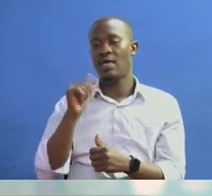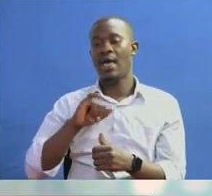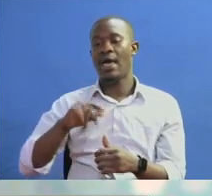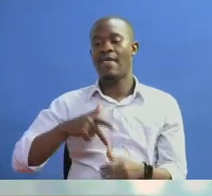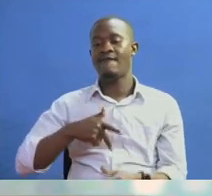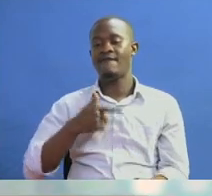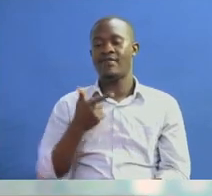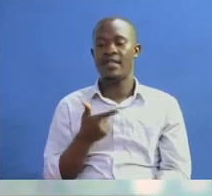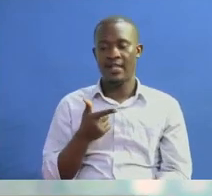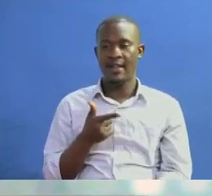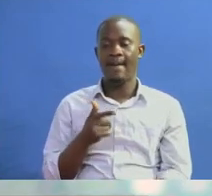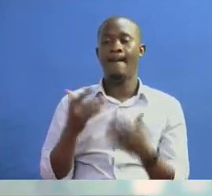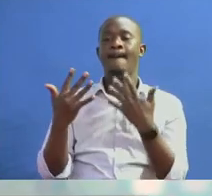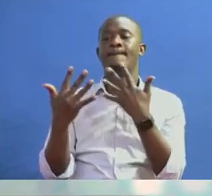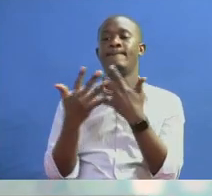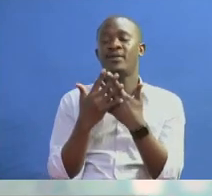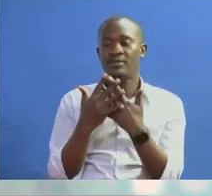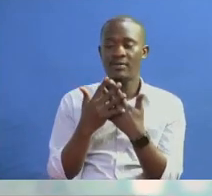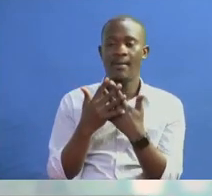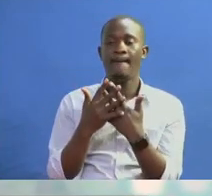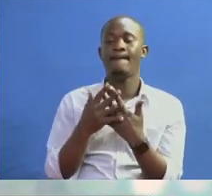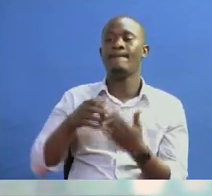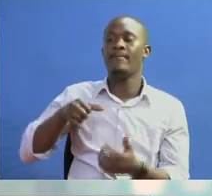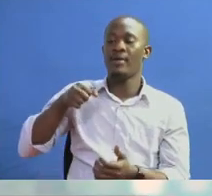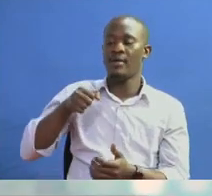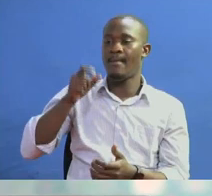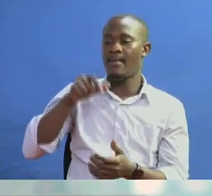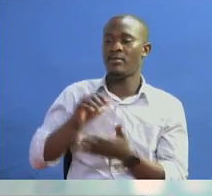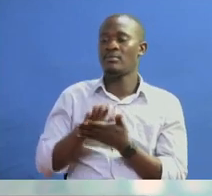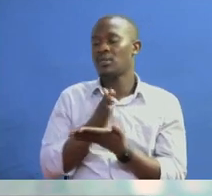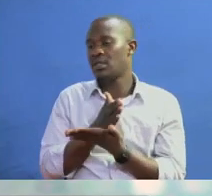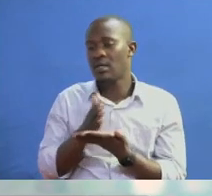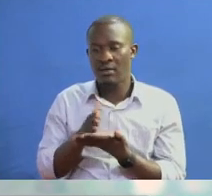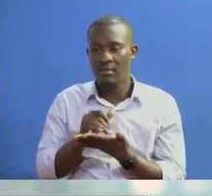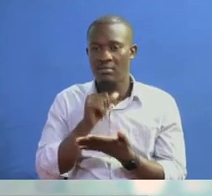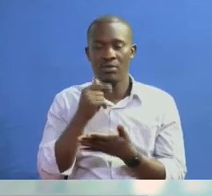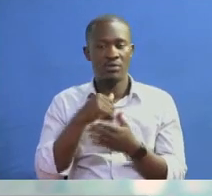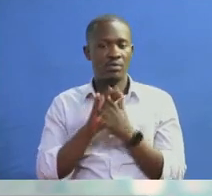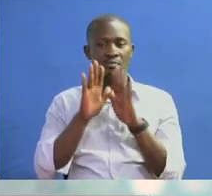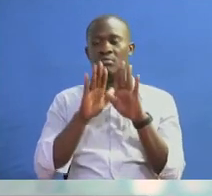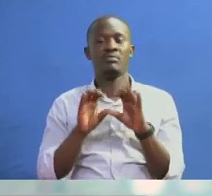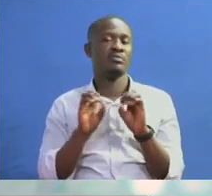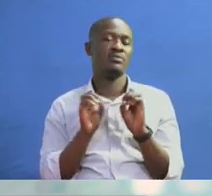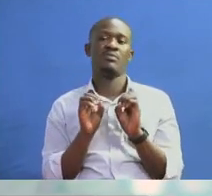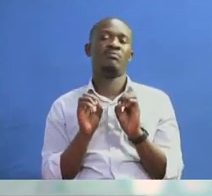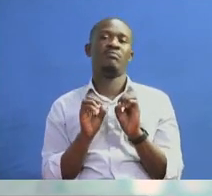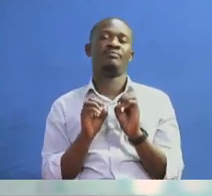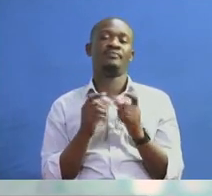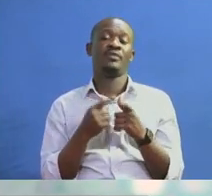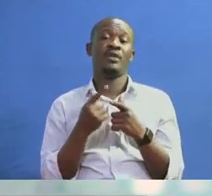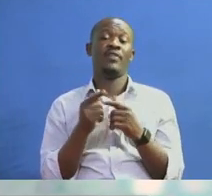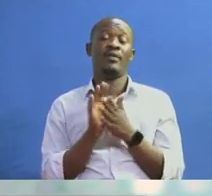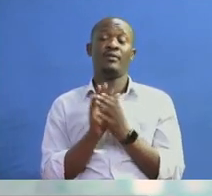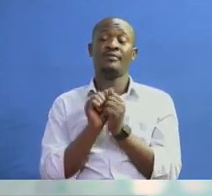at this point, prisons' budget should be halved because they are not a priority at this point. And then the